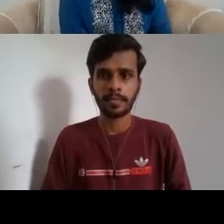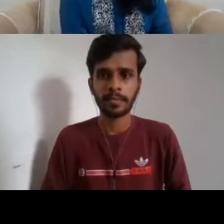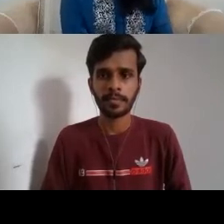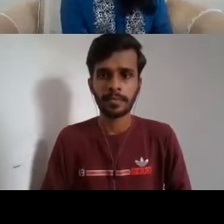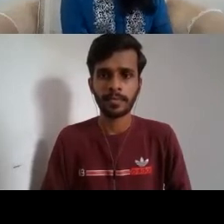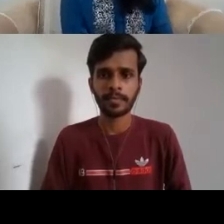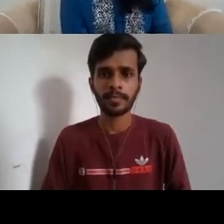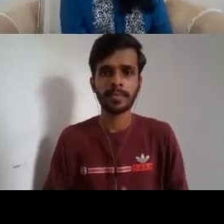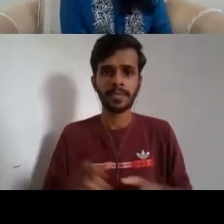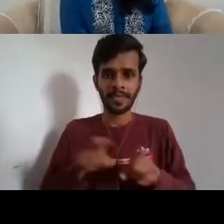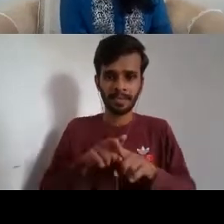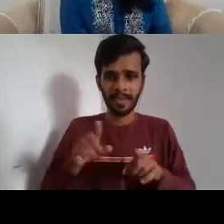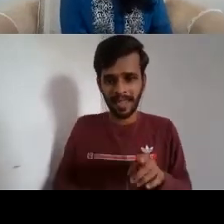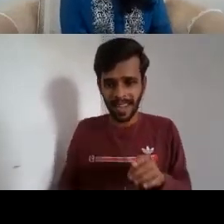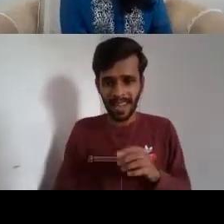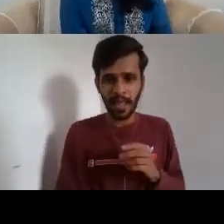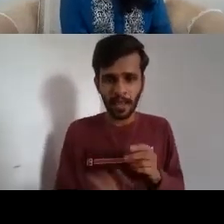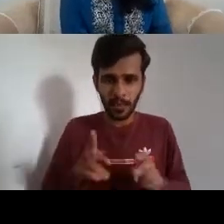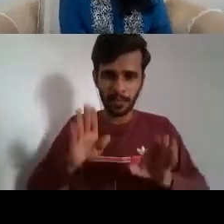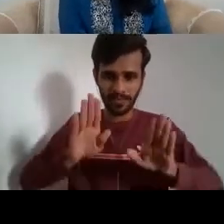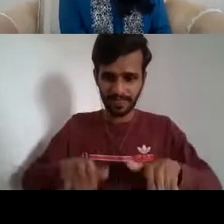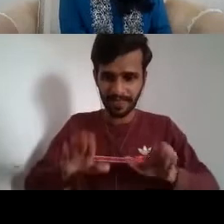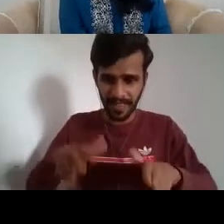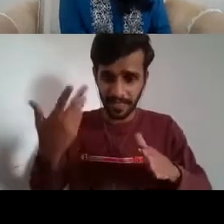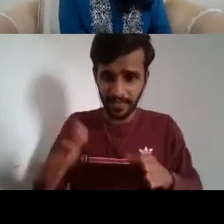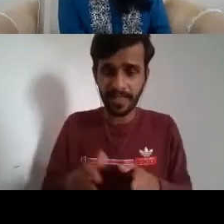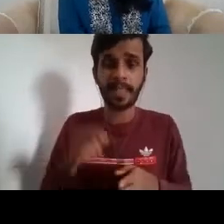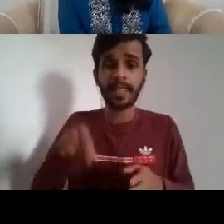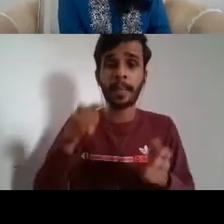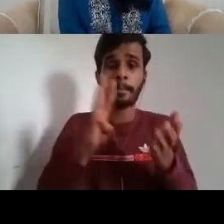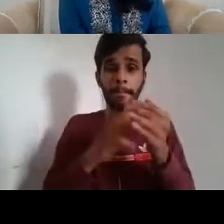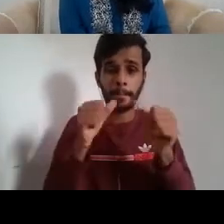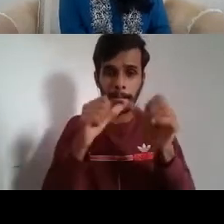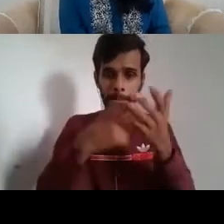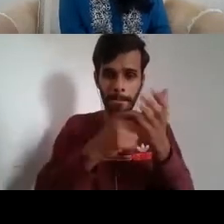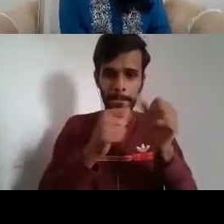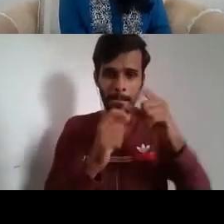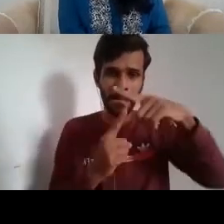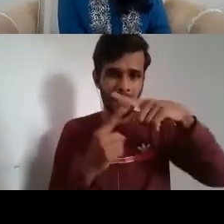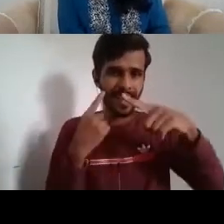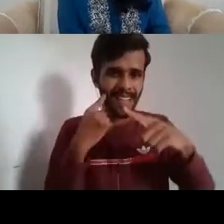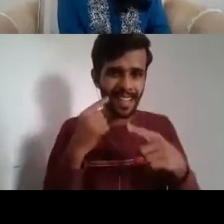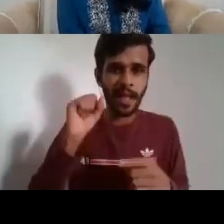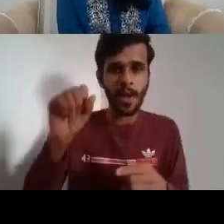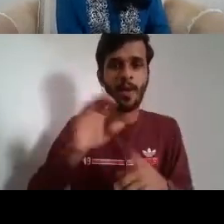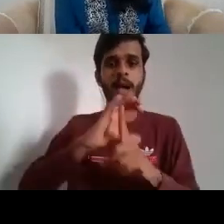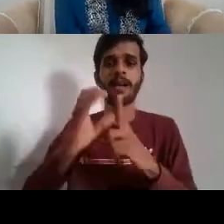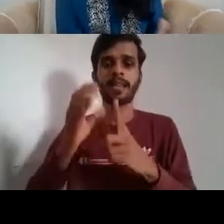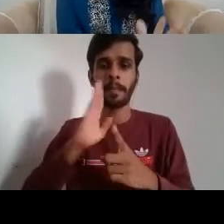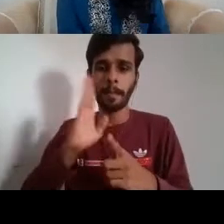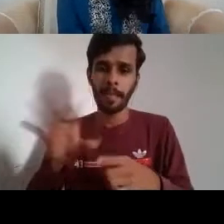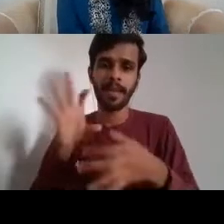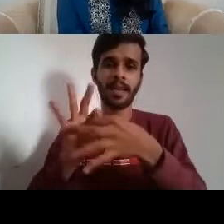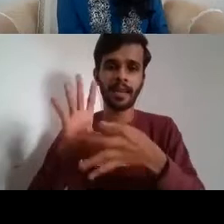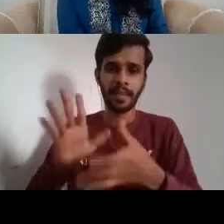the pedal harmonium was extensively used in Marathi Natya Sangeet, and that's the video you're seeing. During